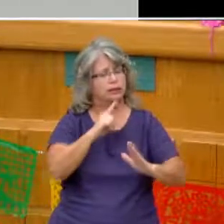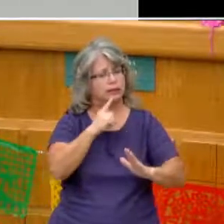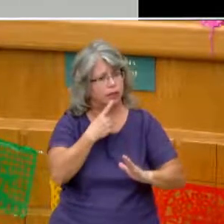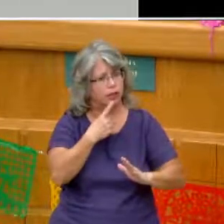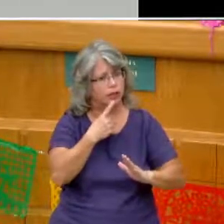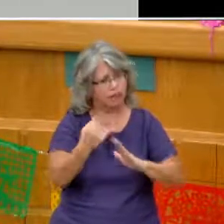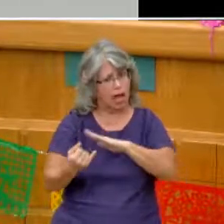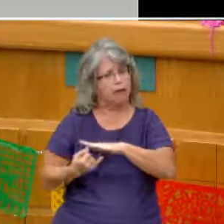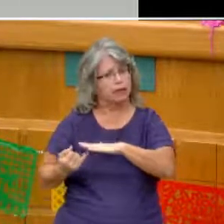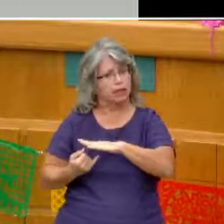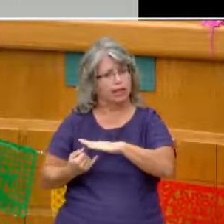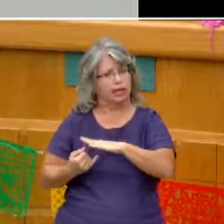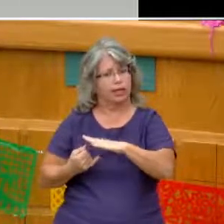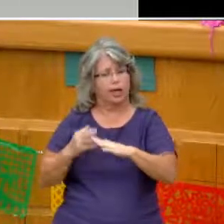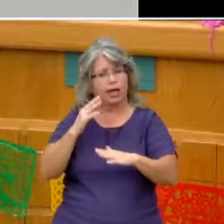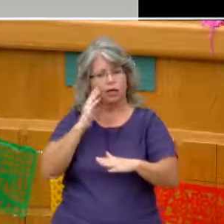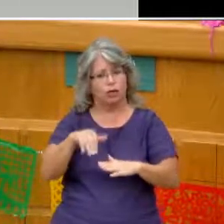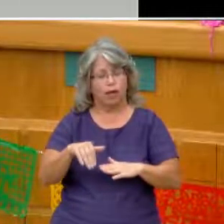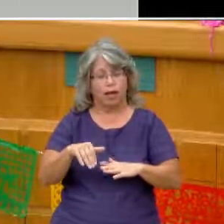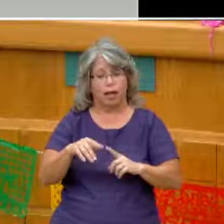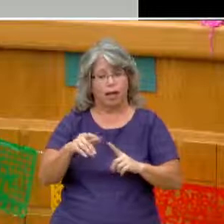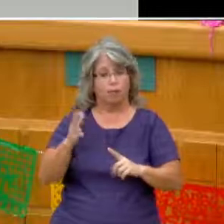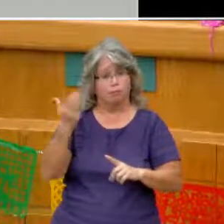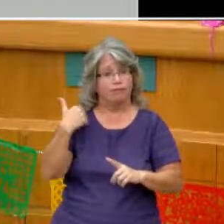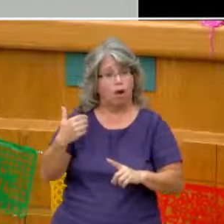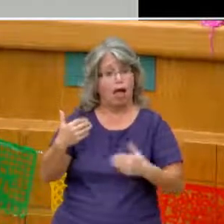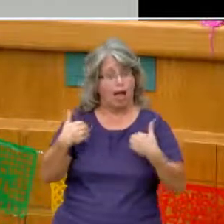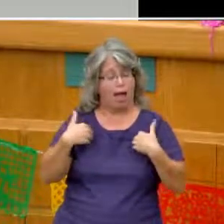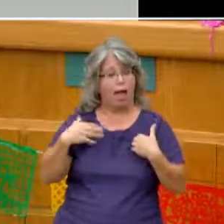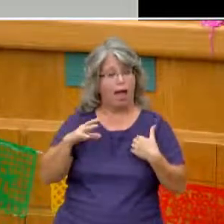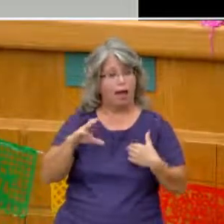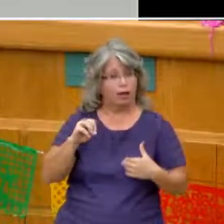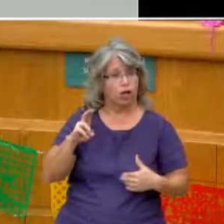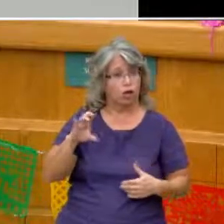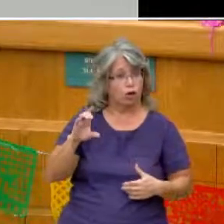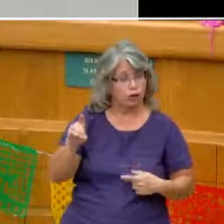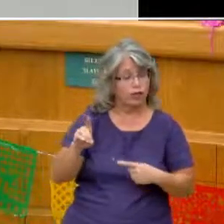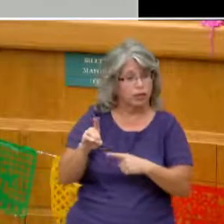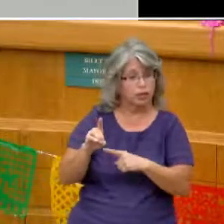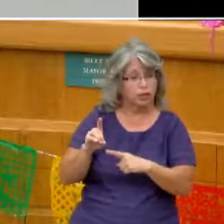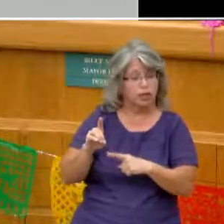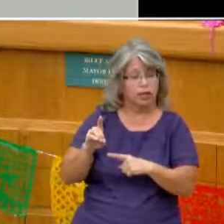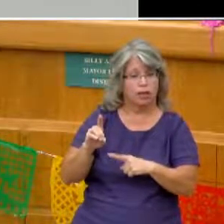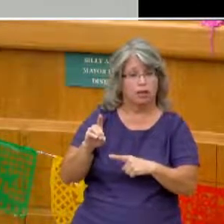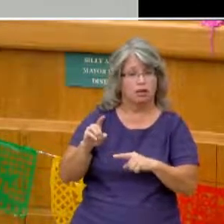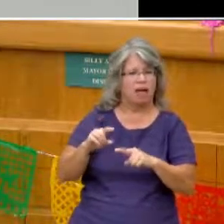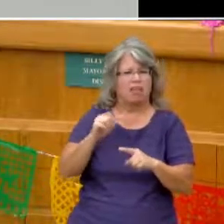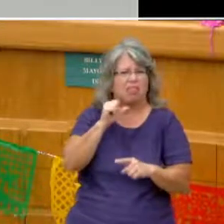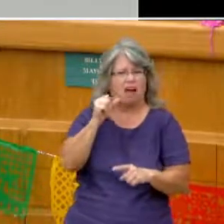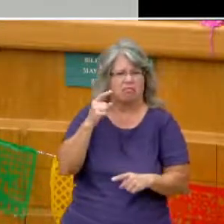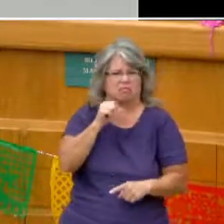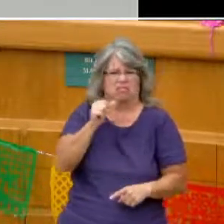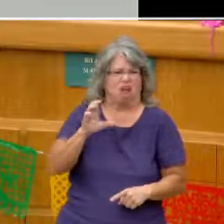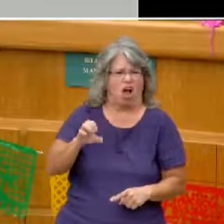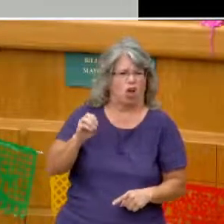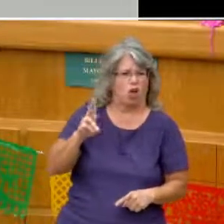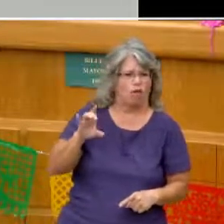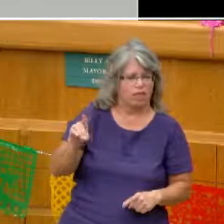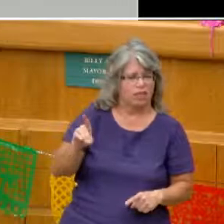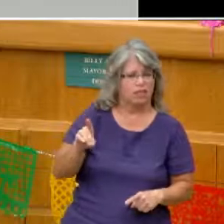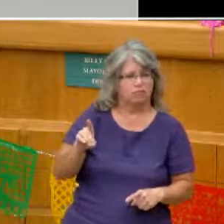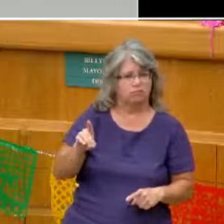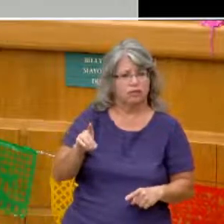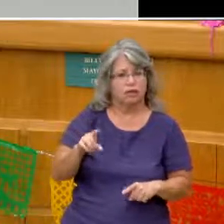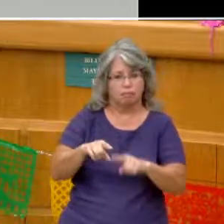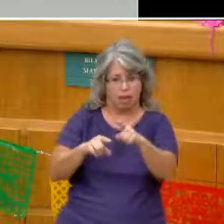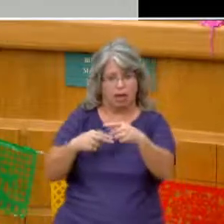when I had it. And luckily, the public health director told me, no, you don't know, you have to get tested. And sure enough, I had